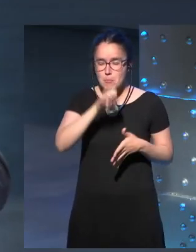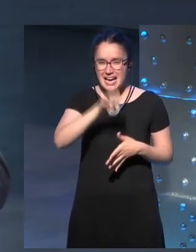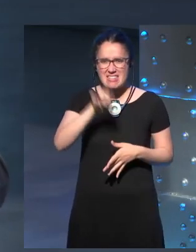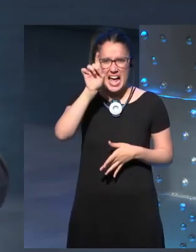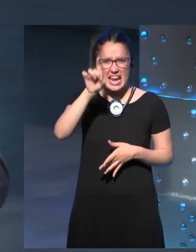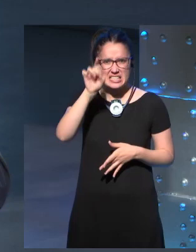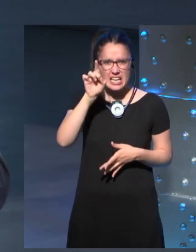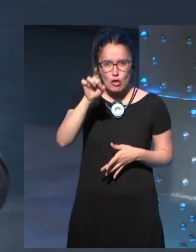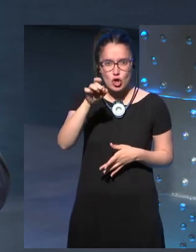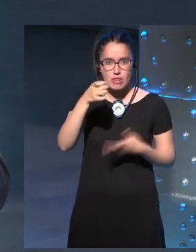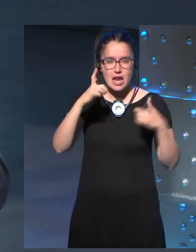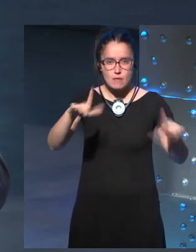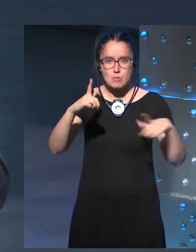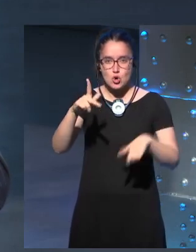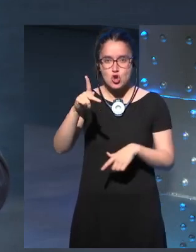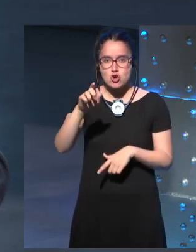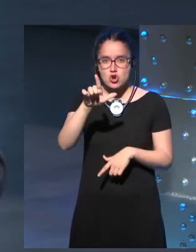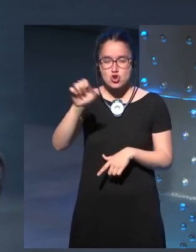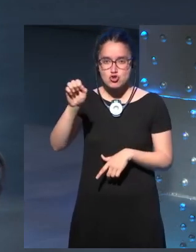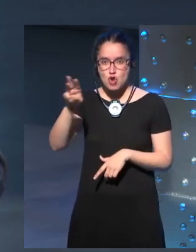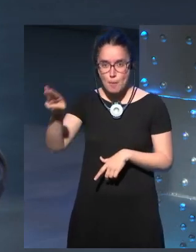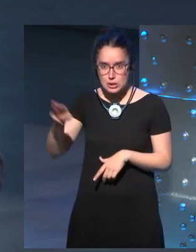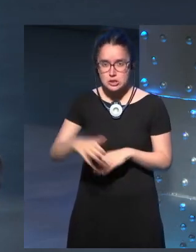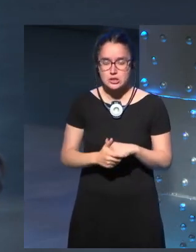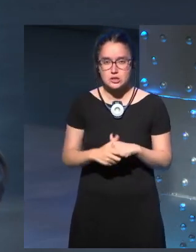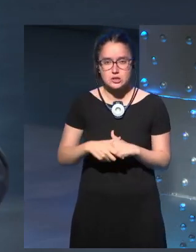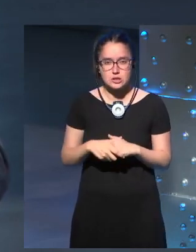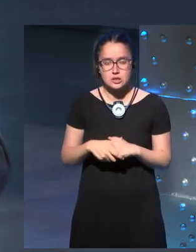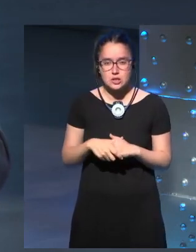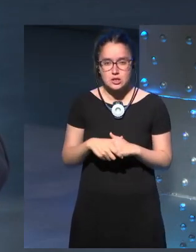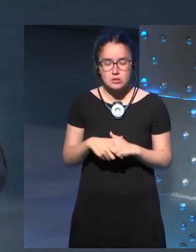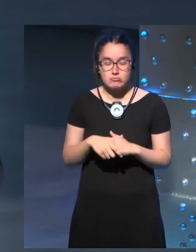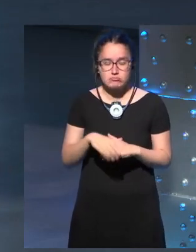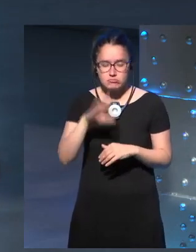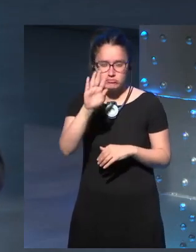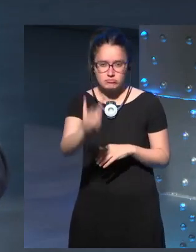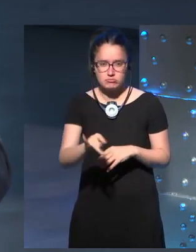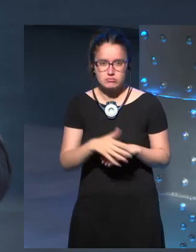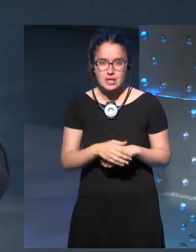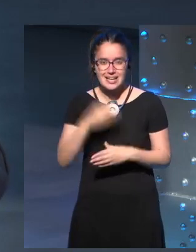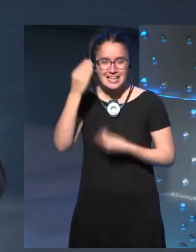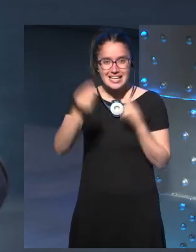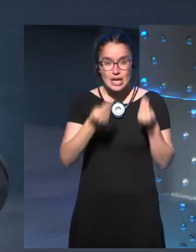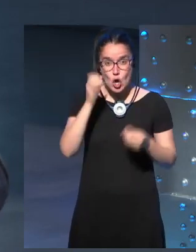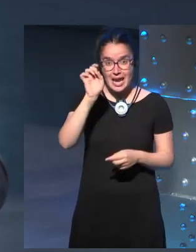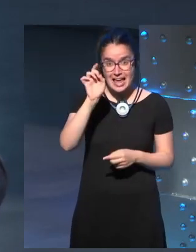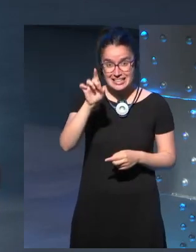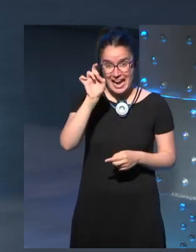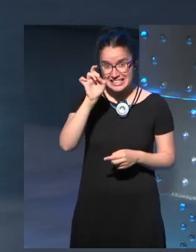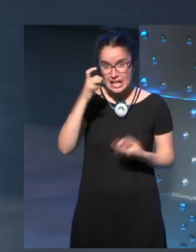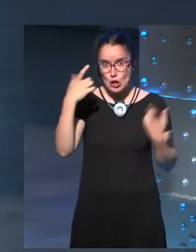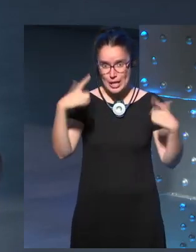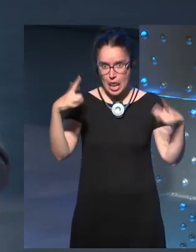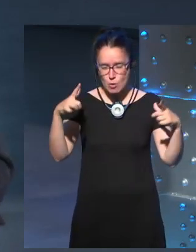Le dedicas un capítulo, de hecho. There's a chapter to him. I do, and I think Klopp is an interesting